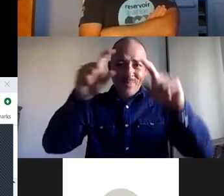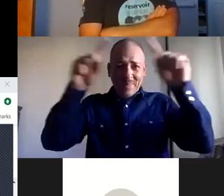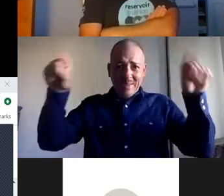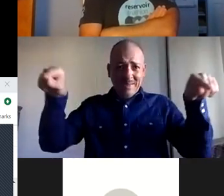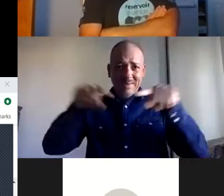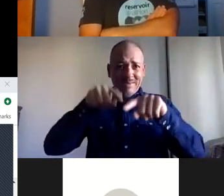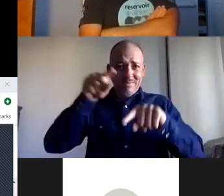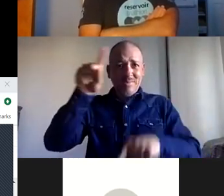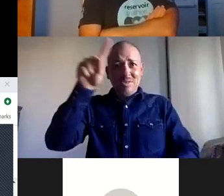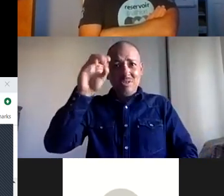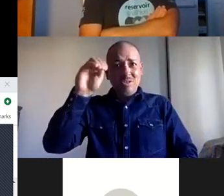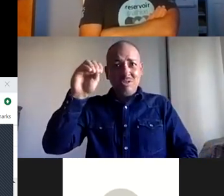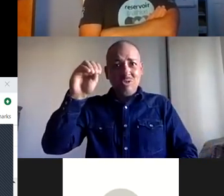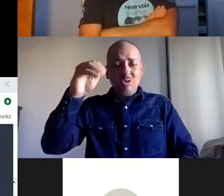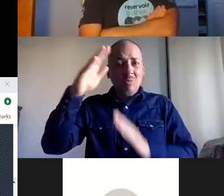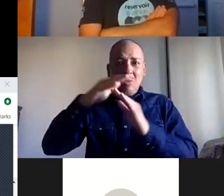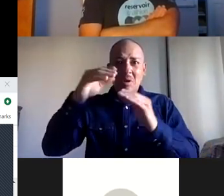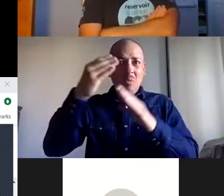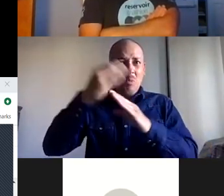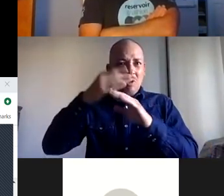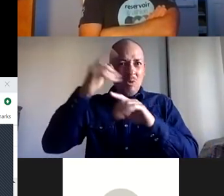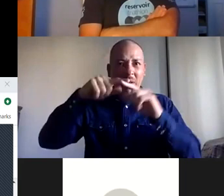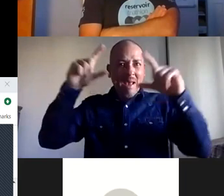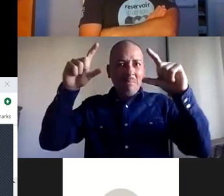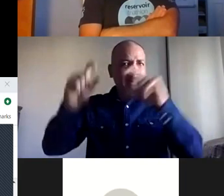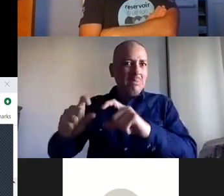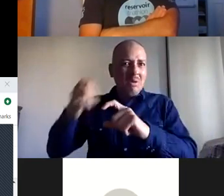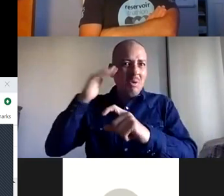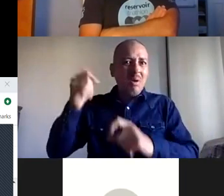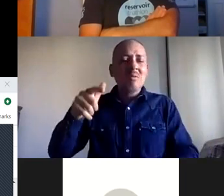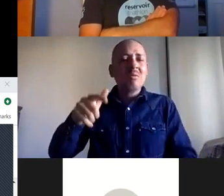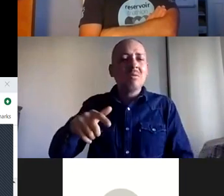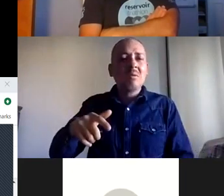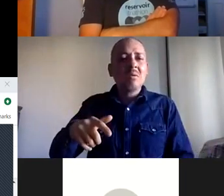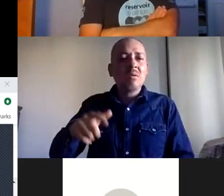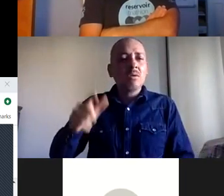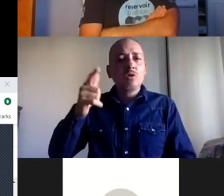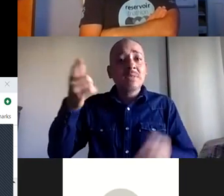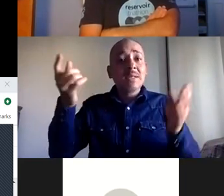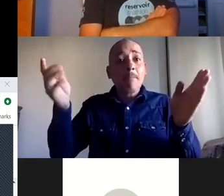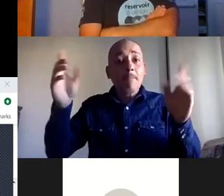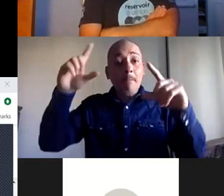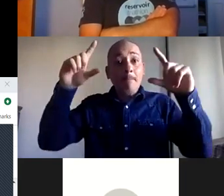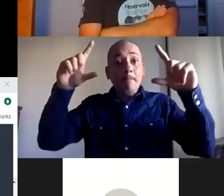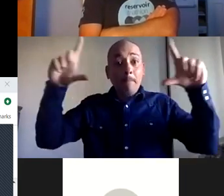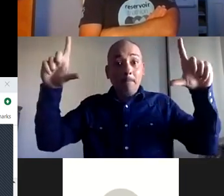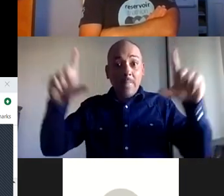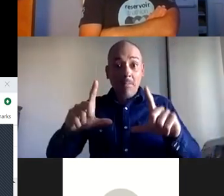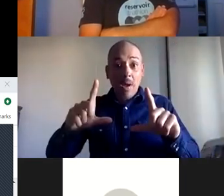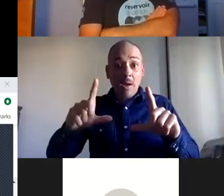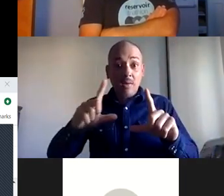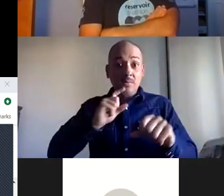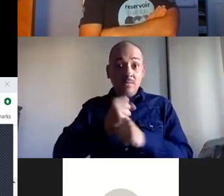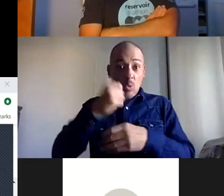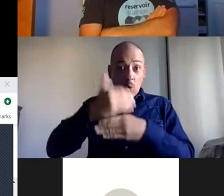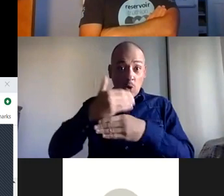like top window. I don't know how to minimize it actually. Oh, sure. You can just minimize the actual window of the game. Yeah. Okay, yeah, you're